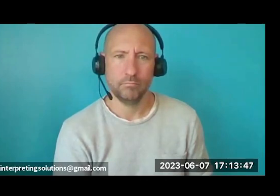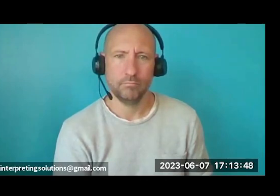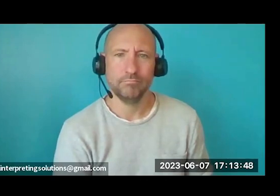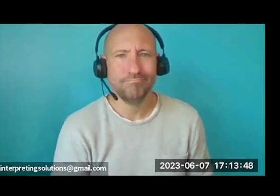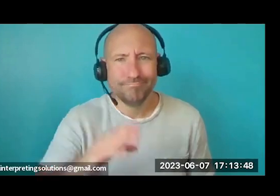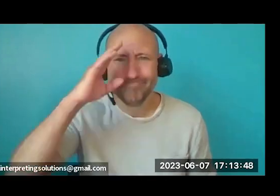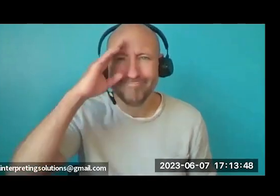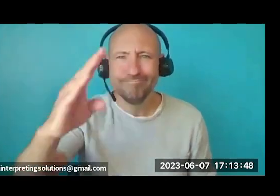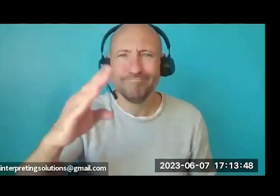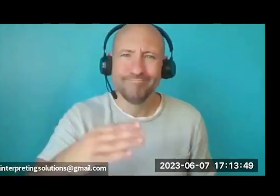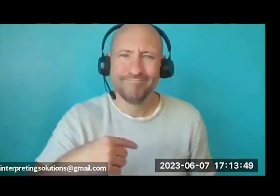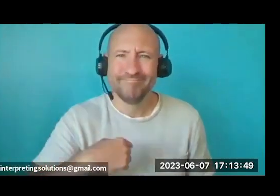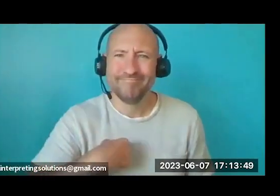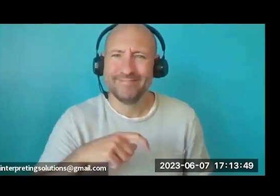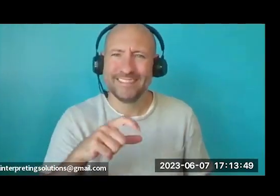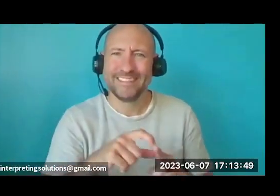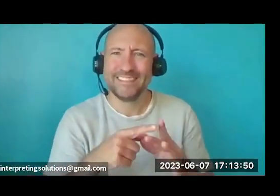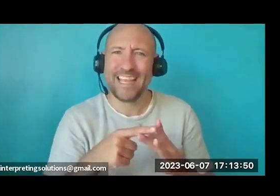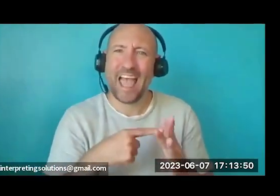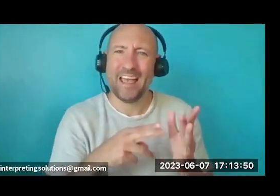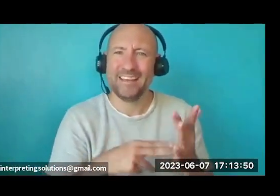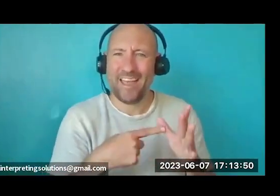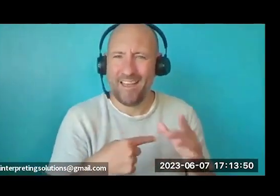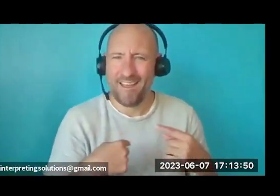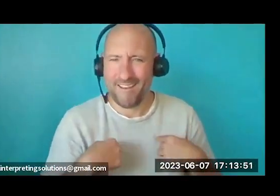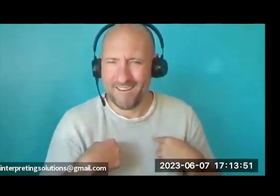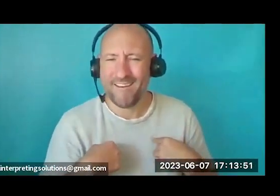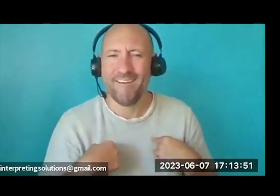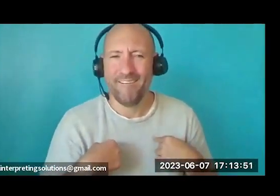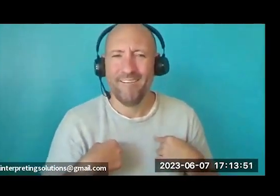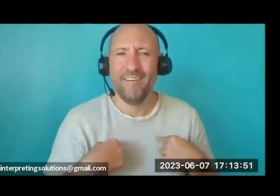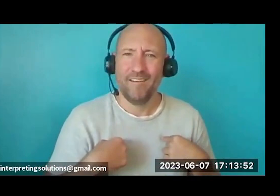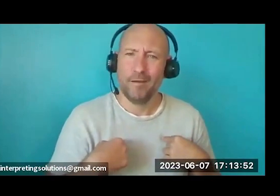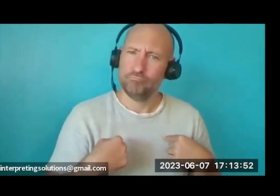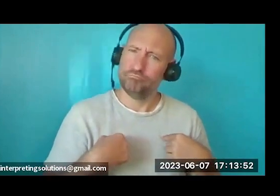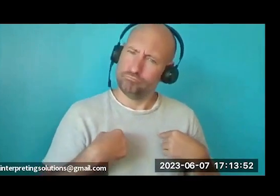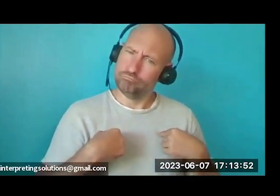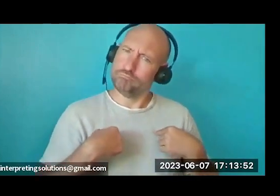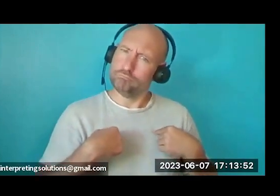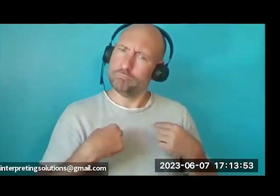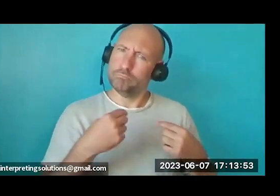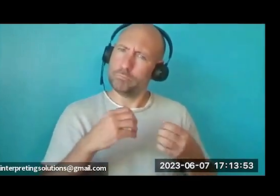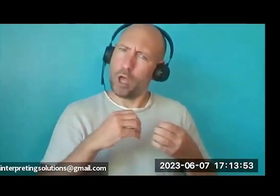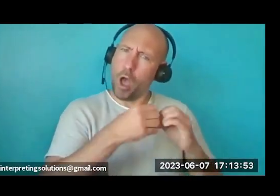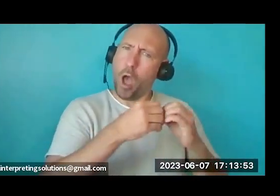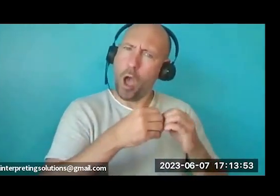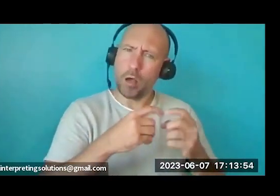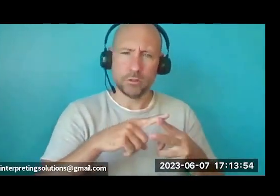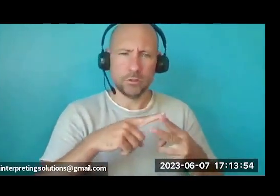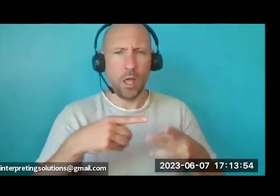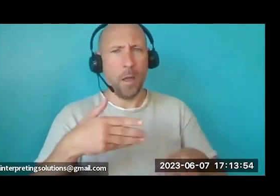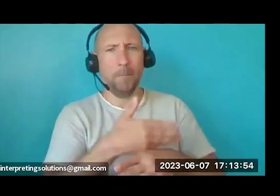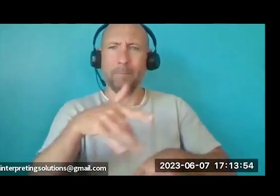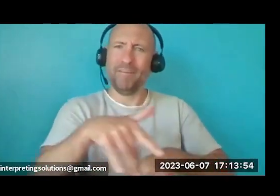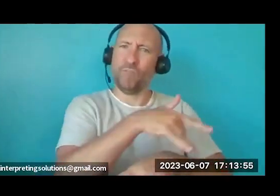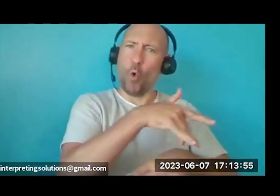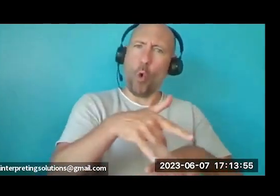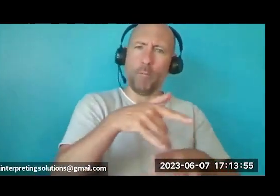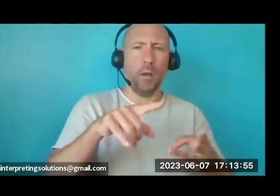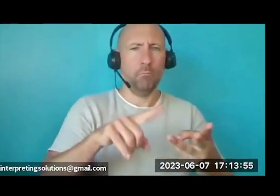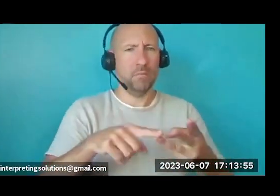Hi, my name is Diana Anselmo. I'm an artist, performer, and